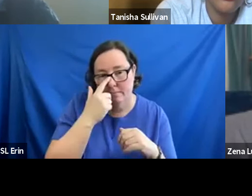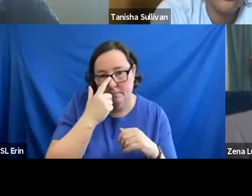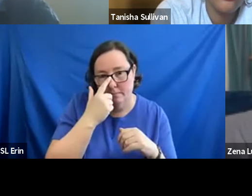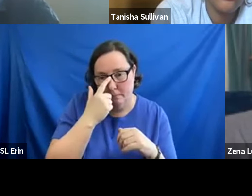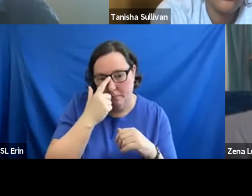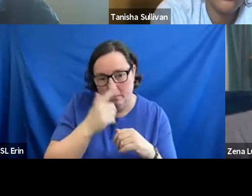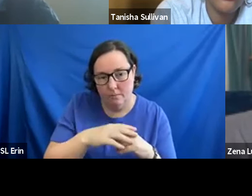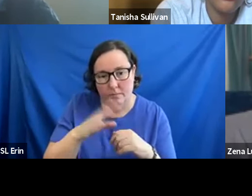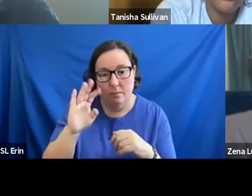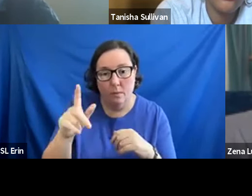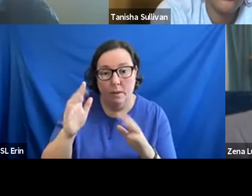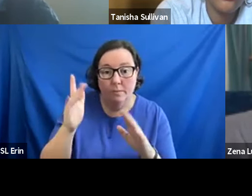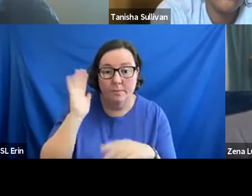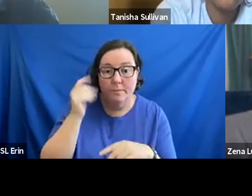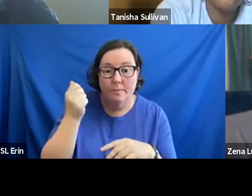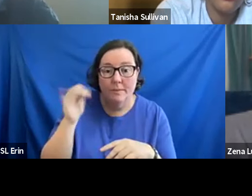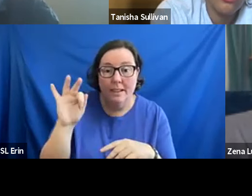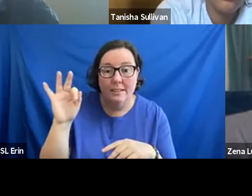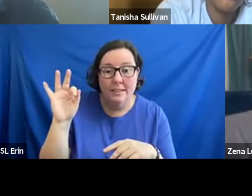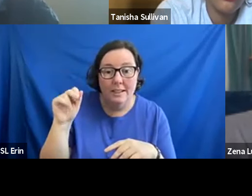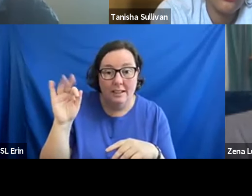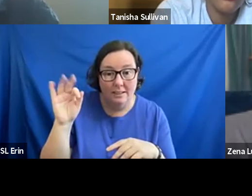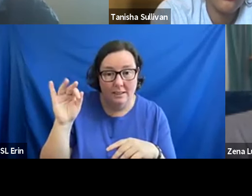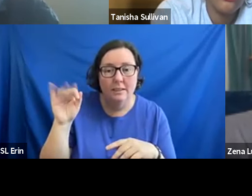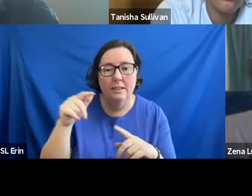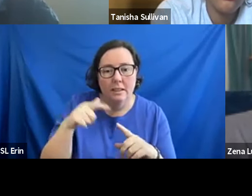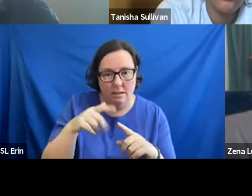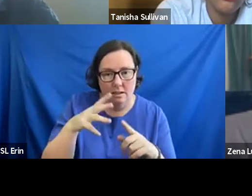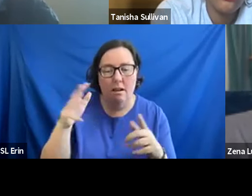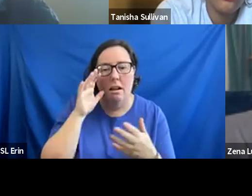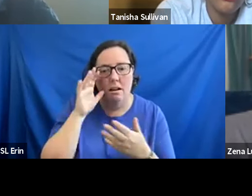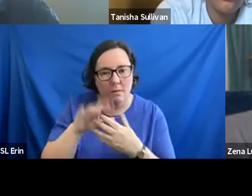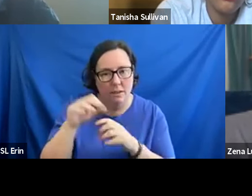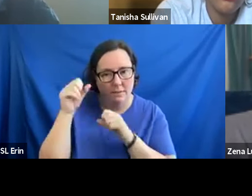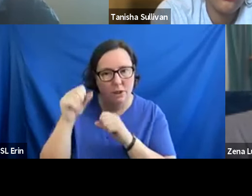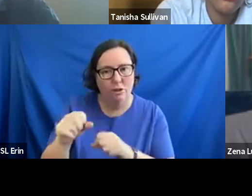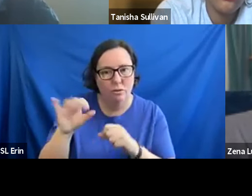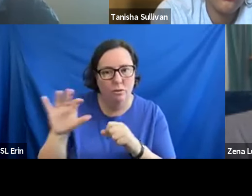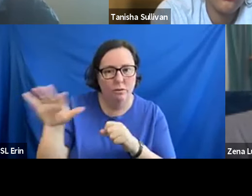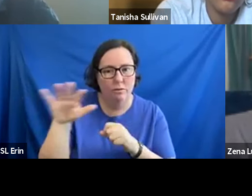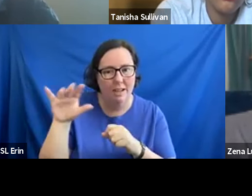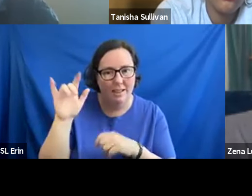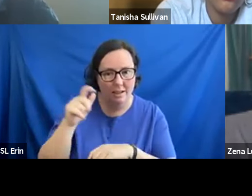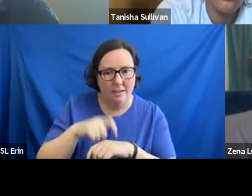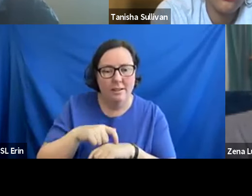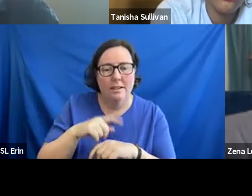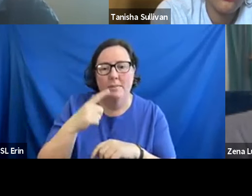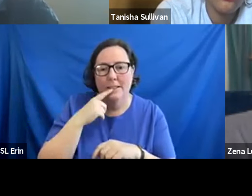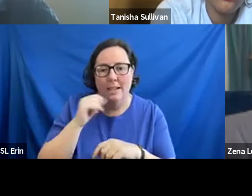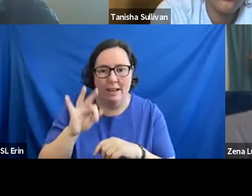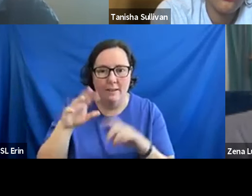Well, in the 1990s, there was a lot of belief that if we could